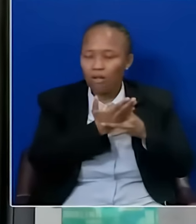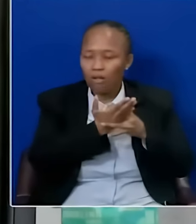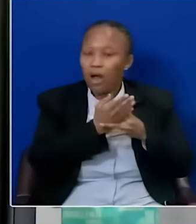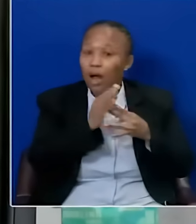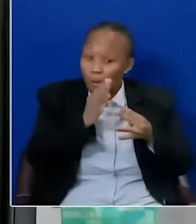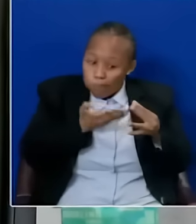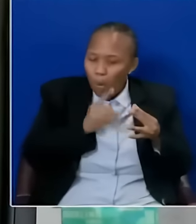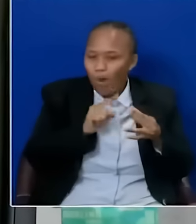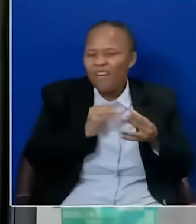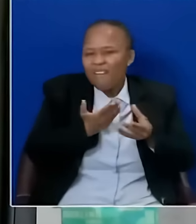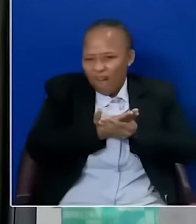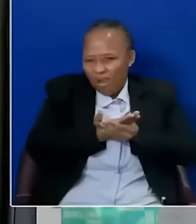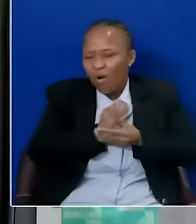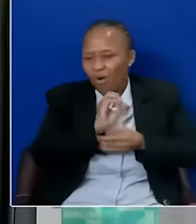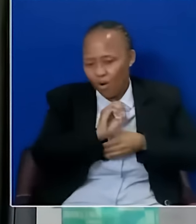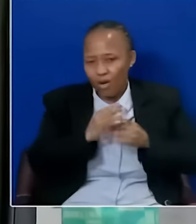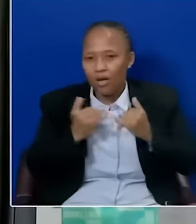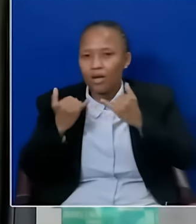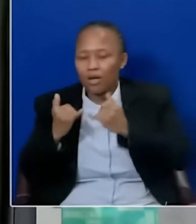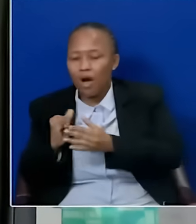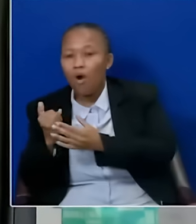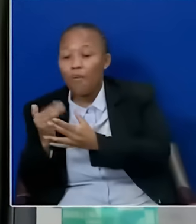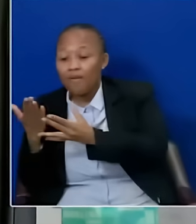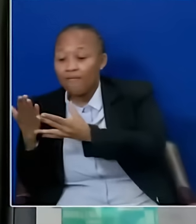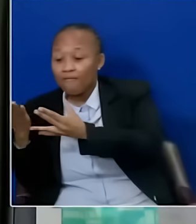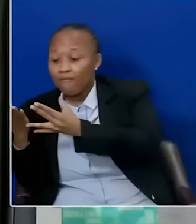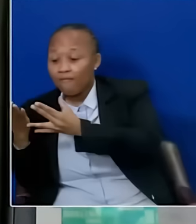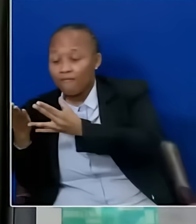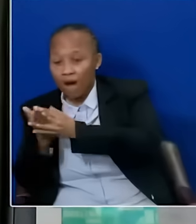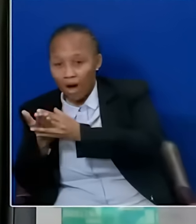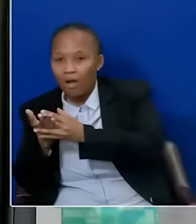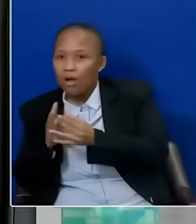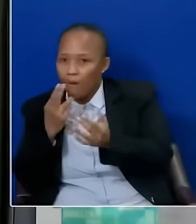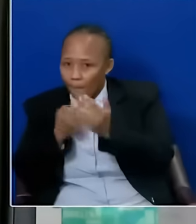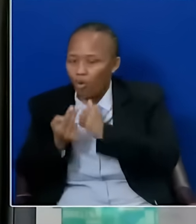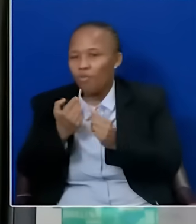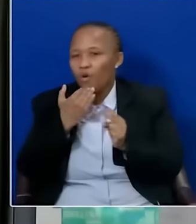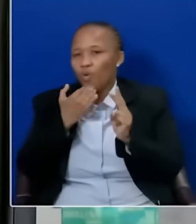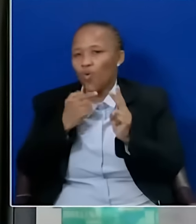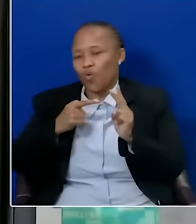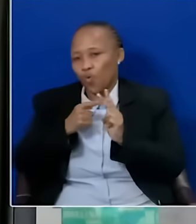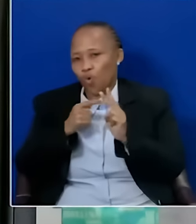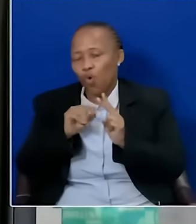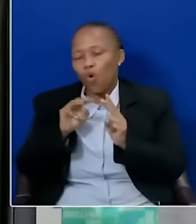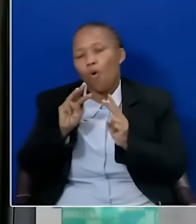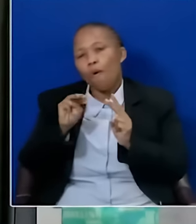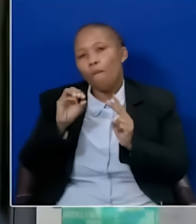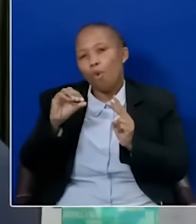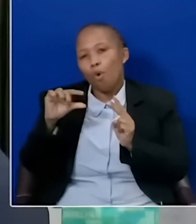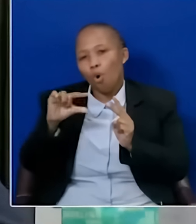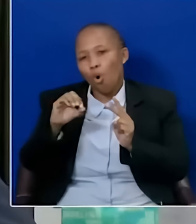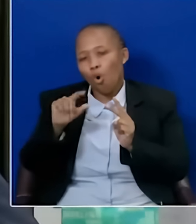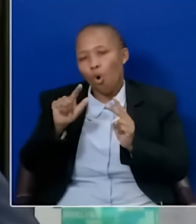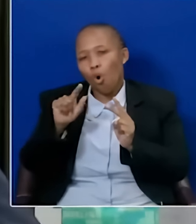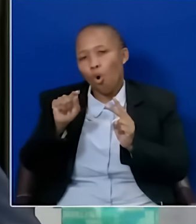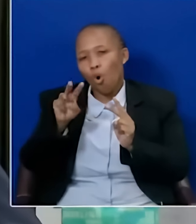been fired both by Captain Makgotlwe in one case and by Captain Mkachwa in another.